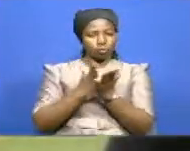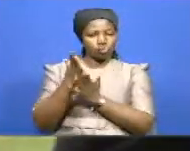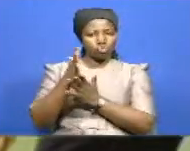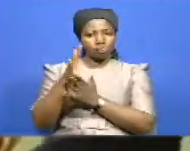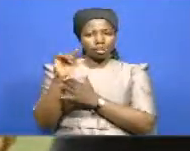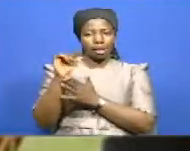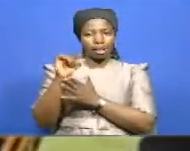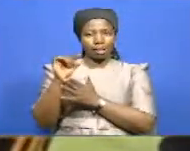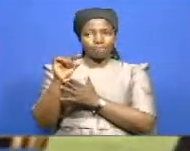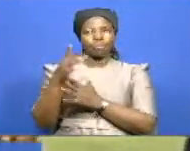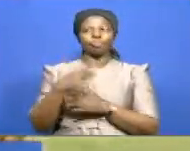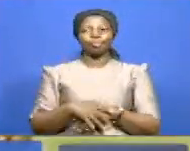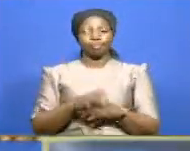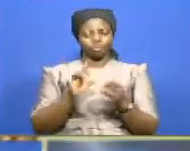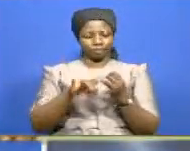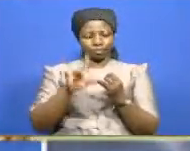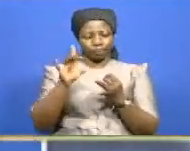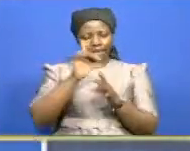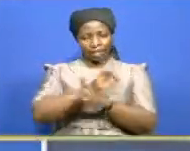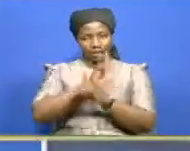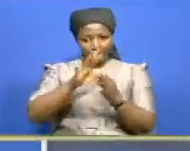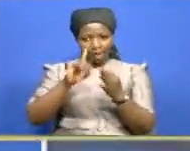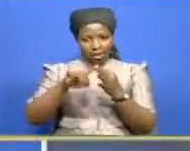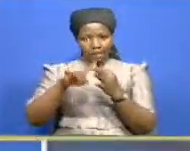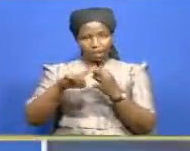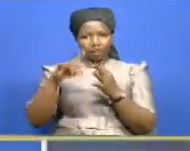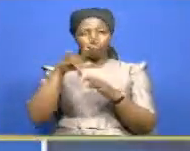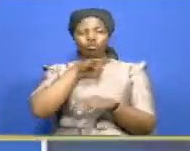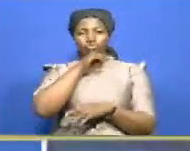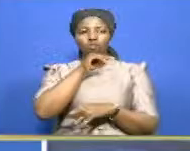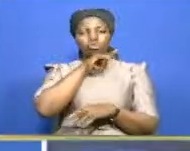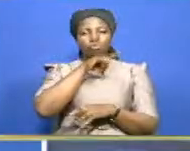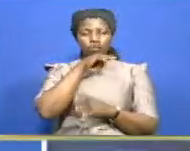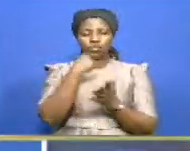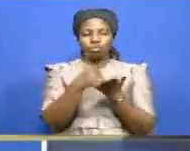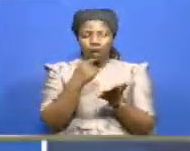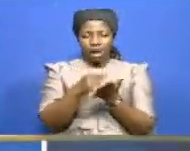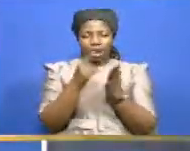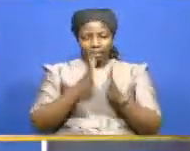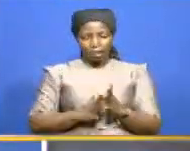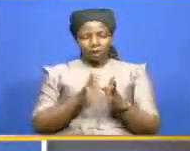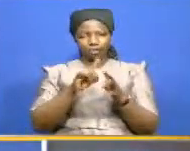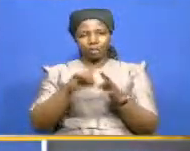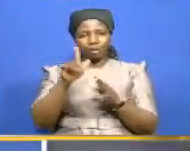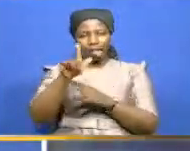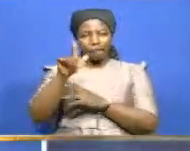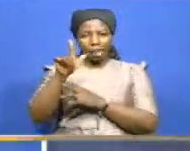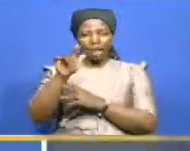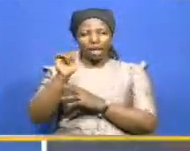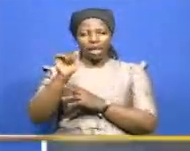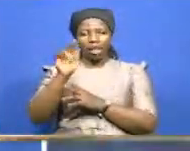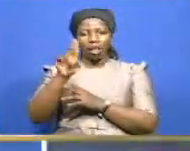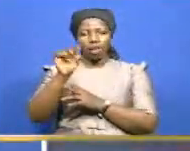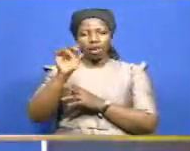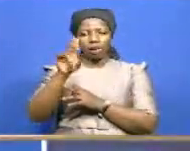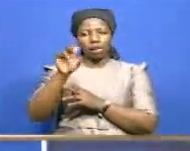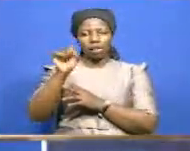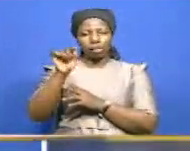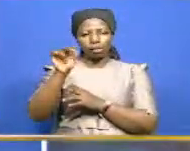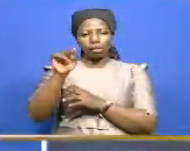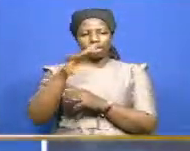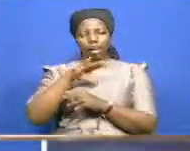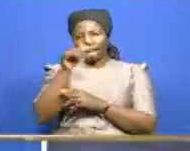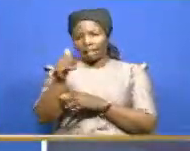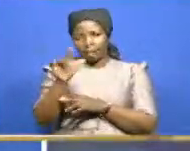Togolese defender Isufu Burhana, Ugandan midfielder Mansour Safi Ago, Liberian Augustine Otu, and DR